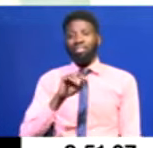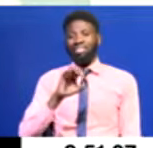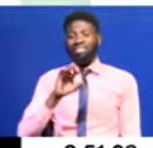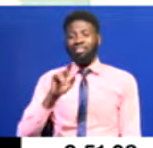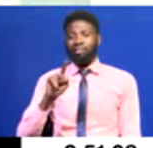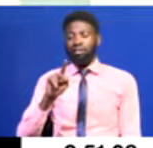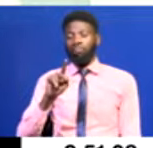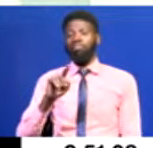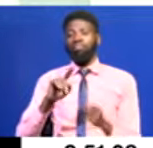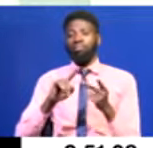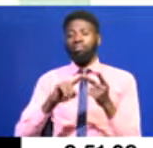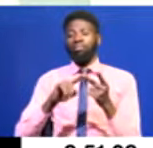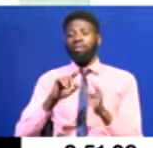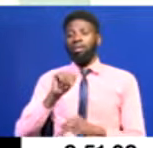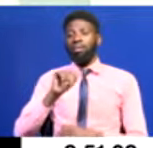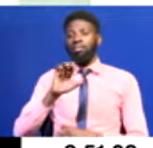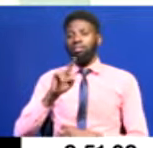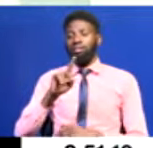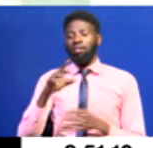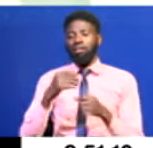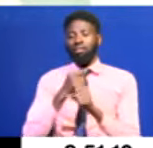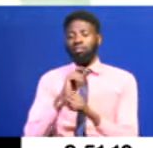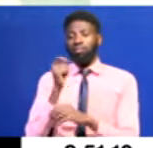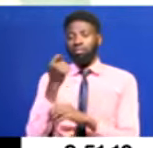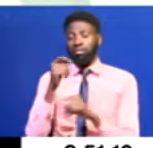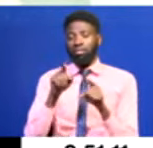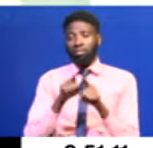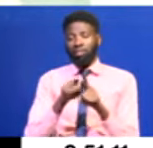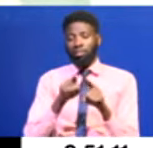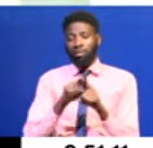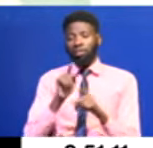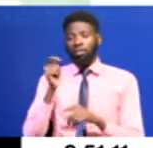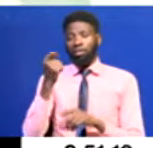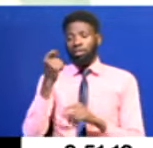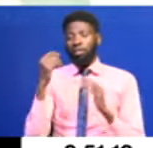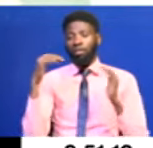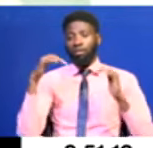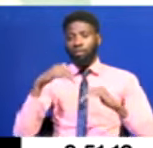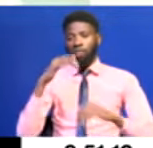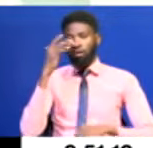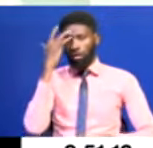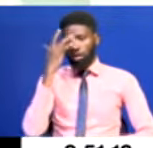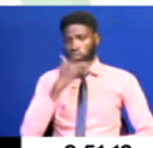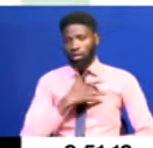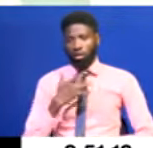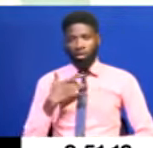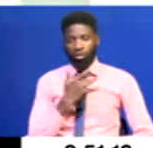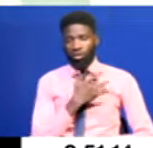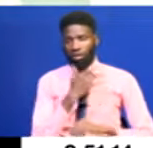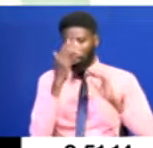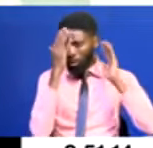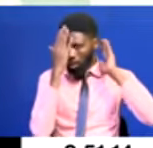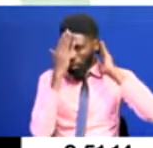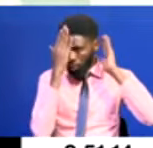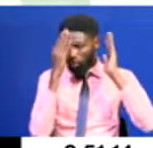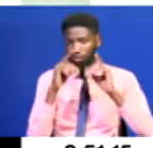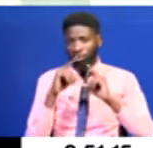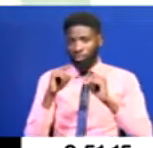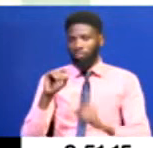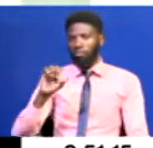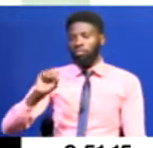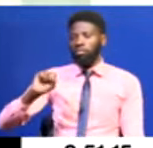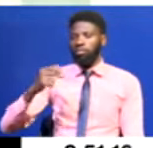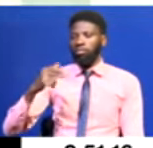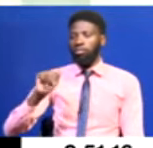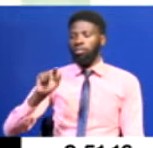Evangelical Alliance of Kenya, and the Kenya Conference of Catholic Bishops, however, said that the Shakahola massacre